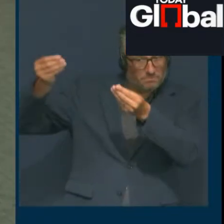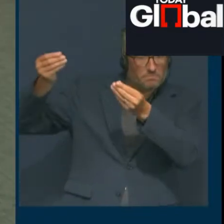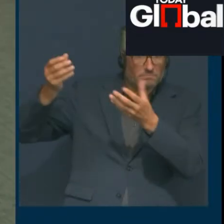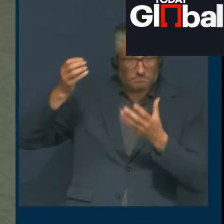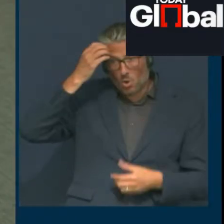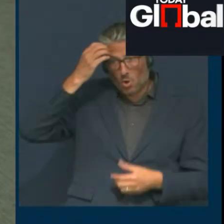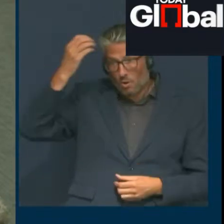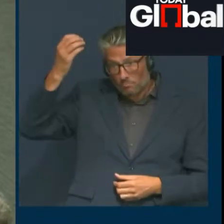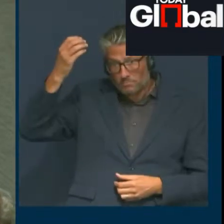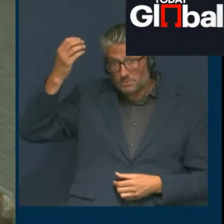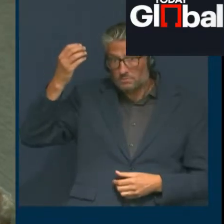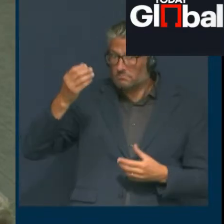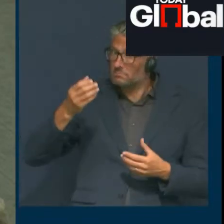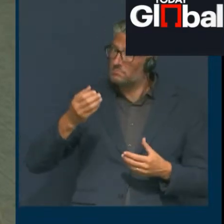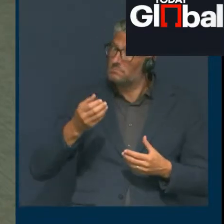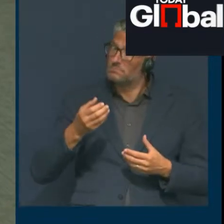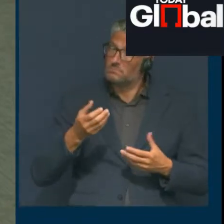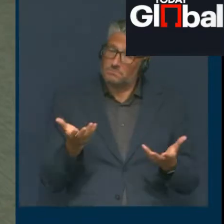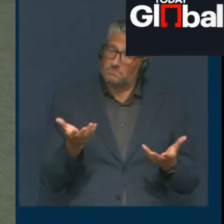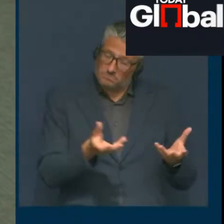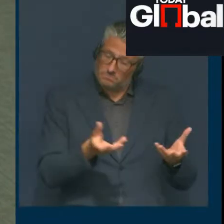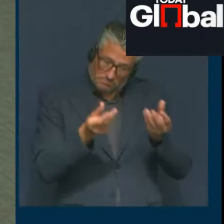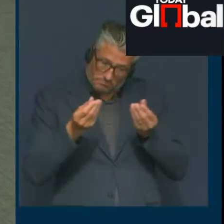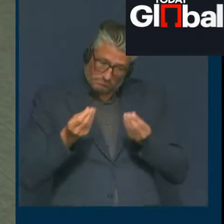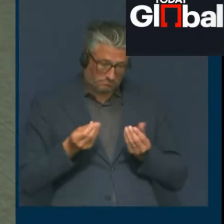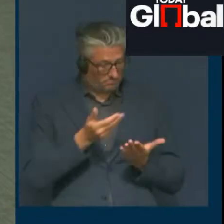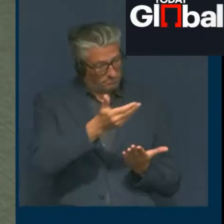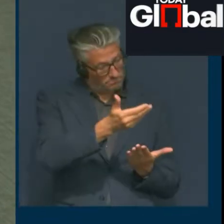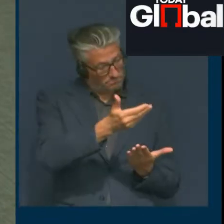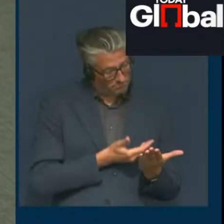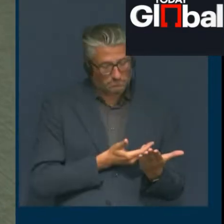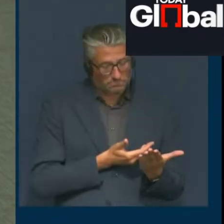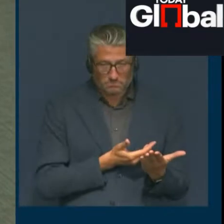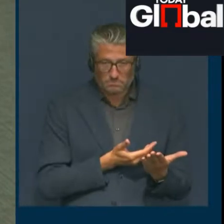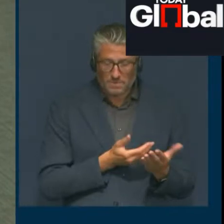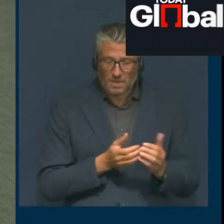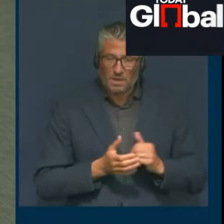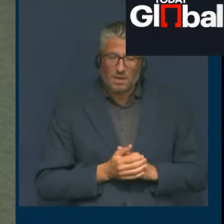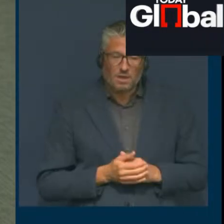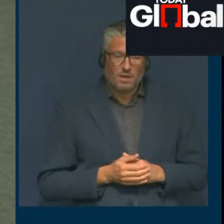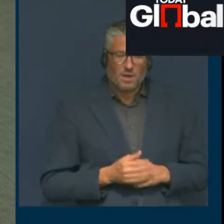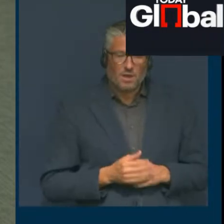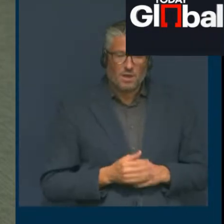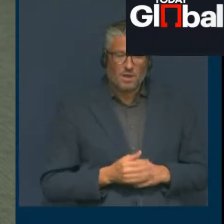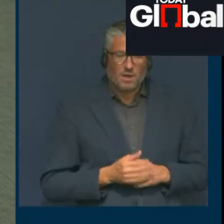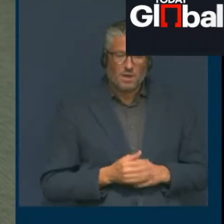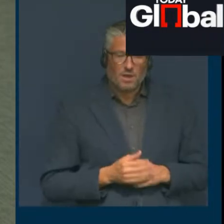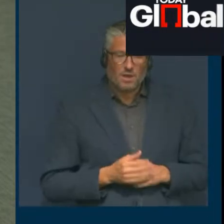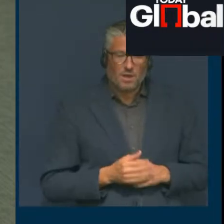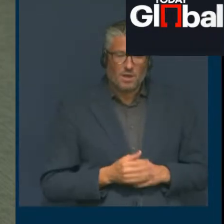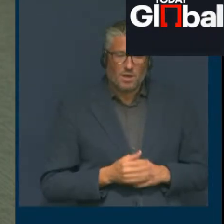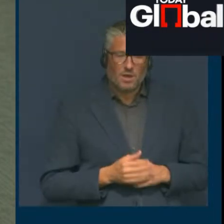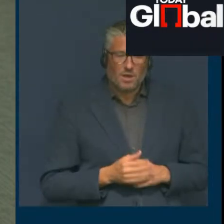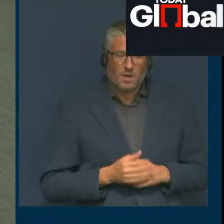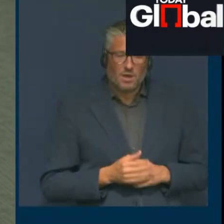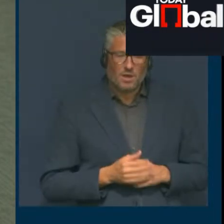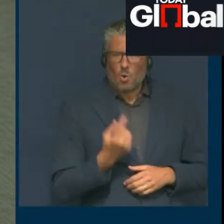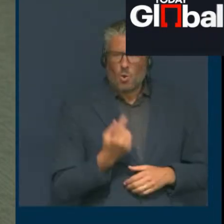And there is the Qatar Center that enables persons with